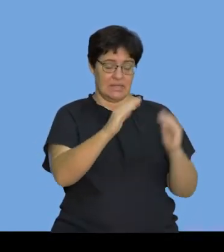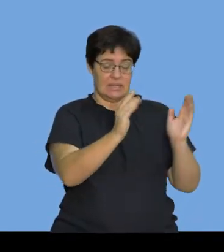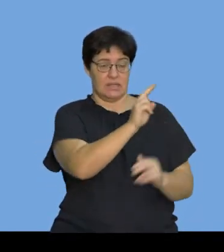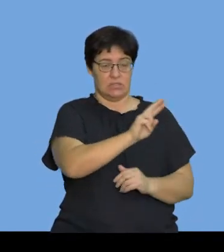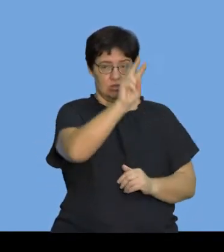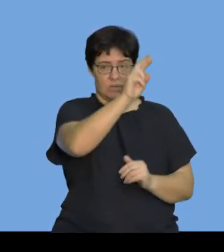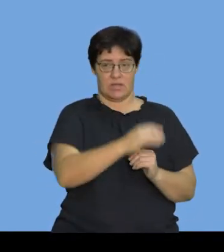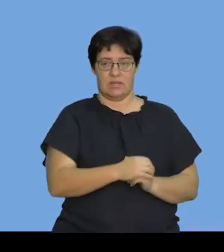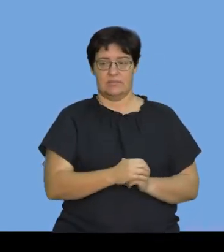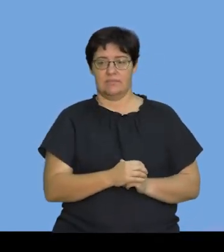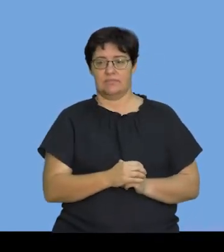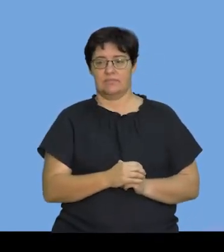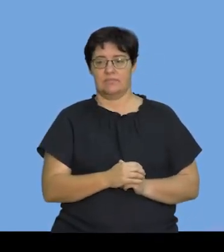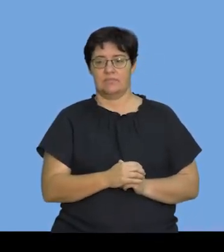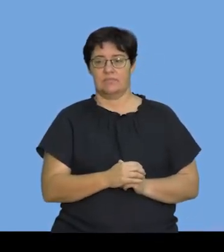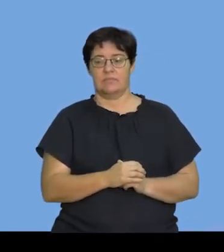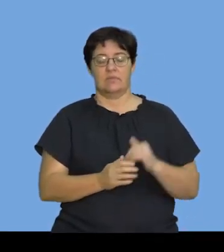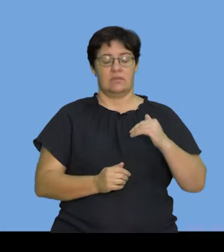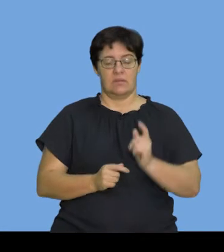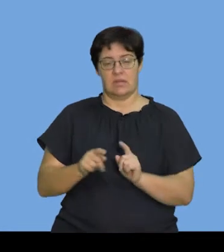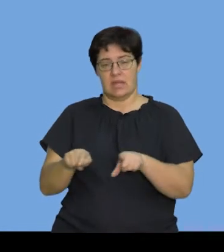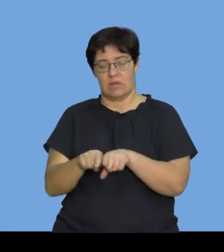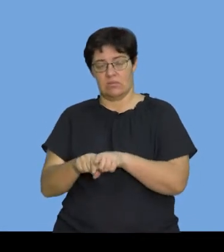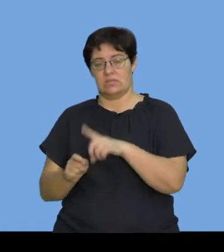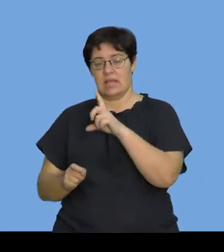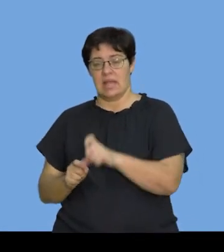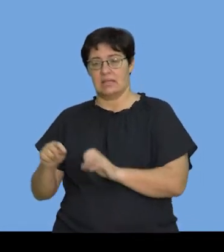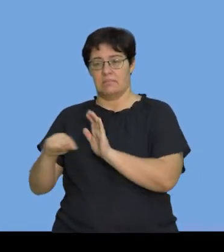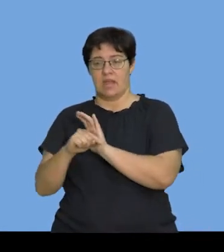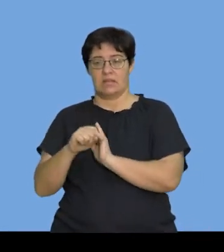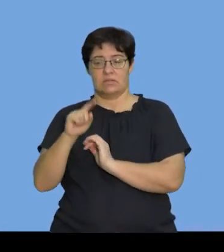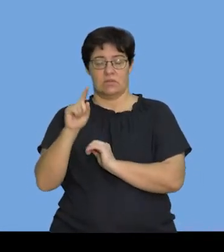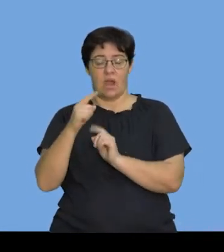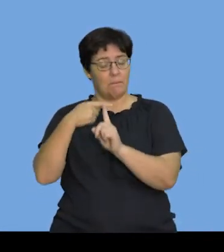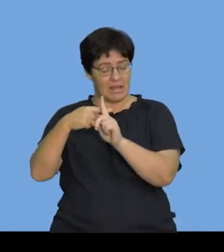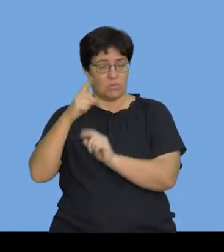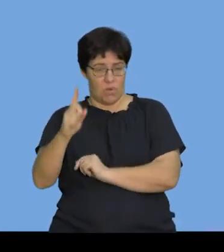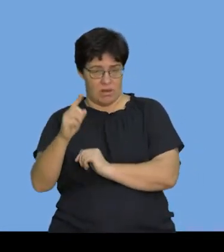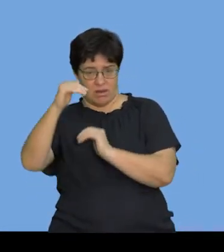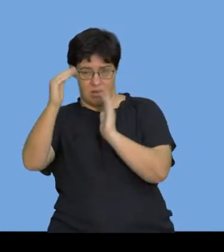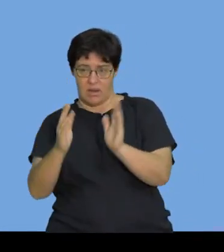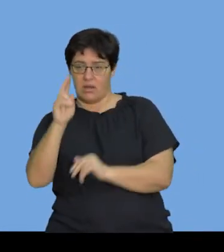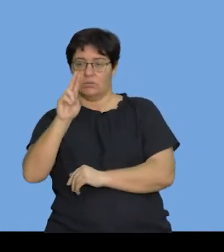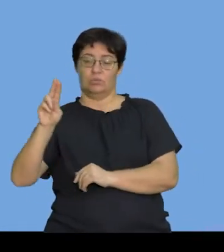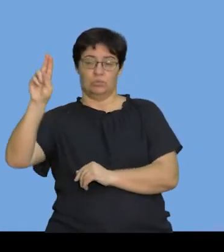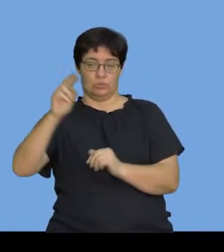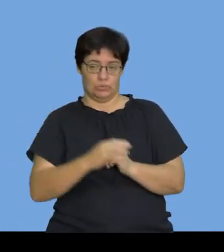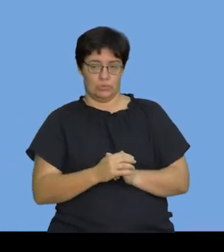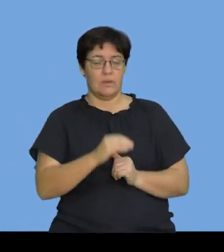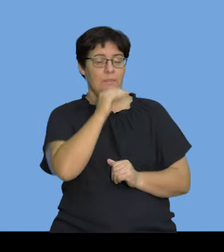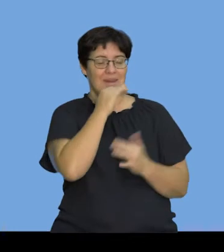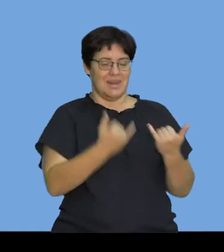to, right? I square there, I square here. Remember, this will be a binomial and a binomial, which will be x